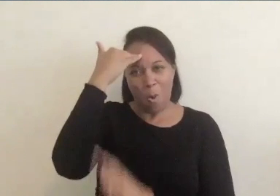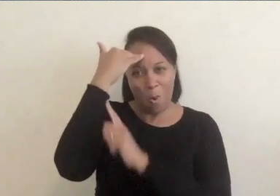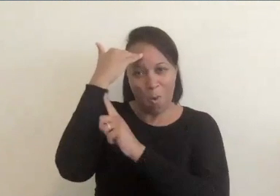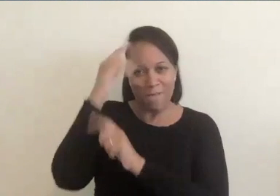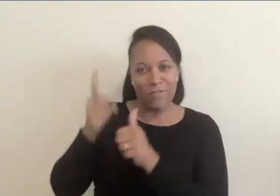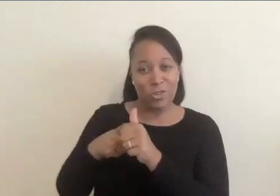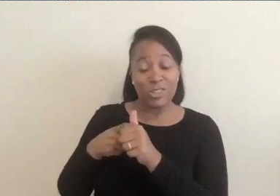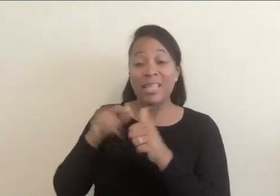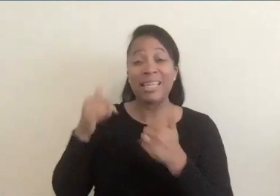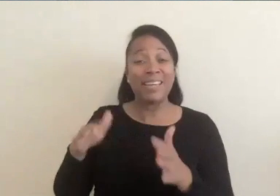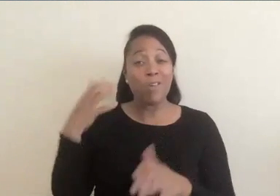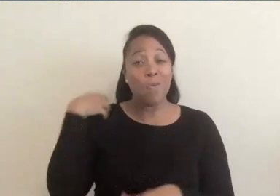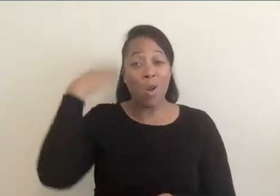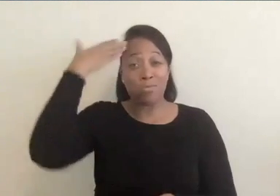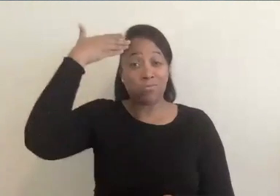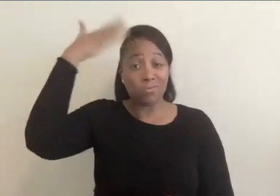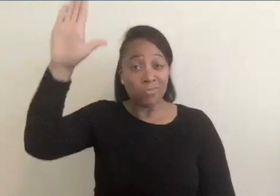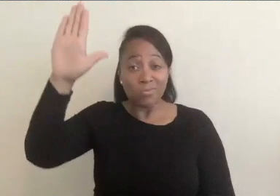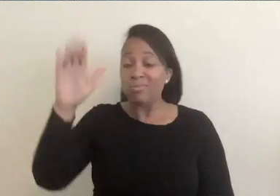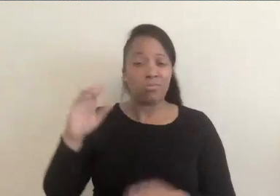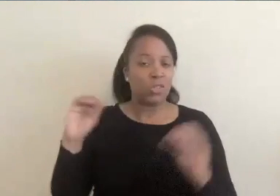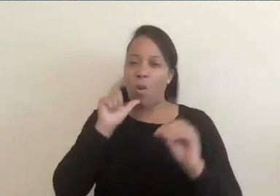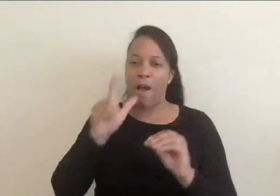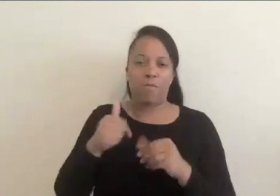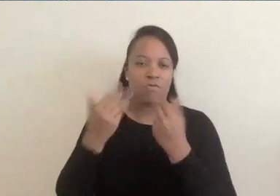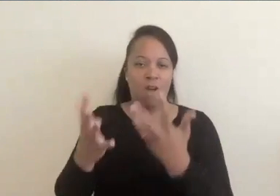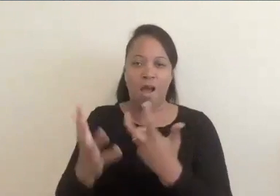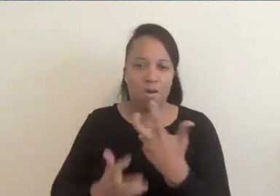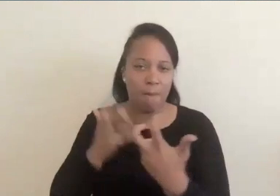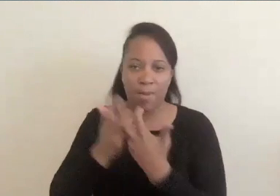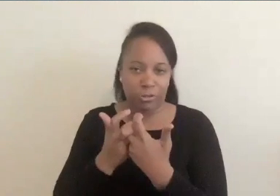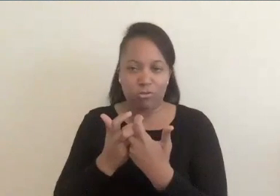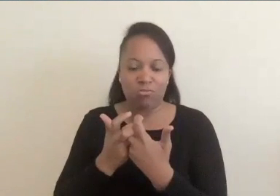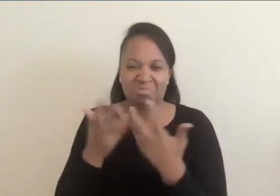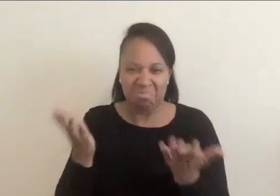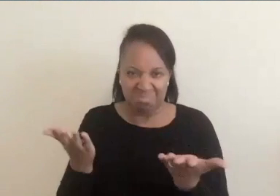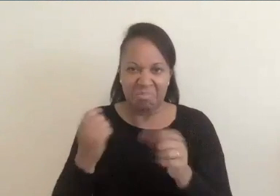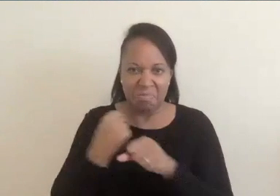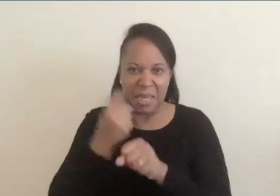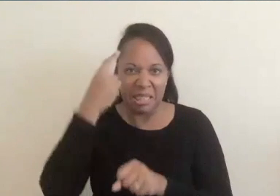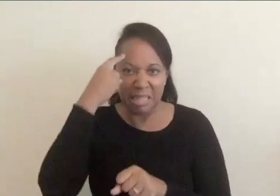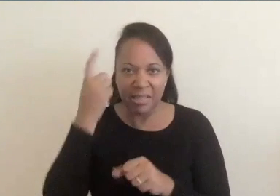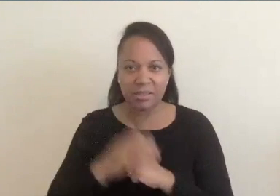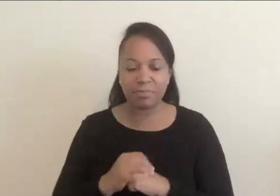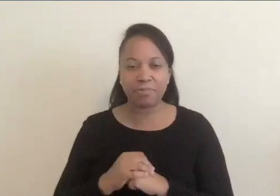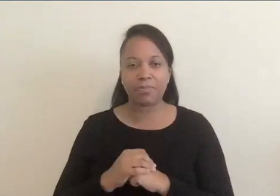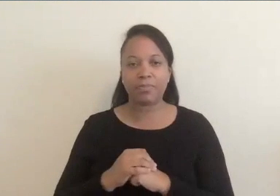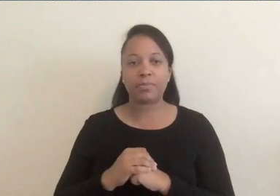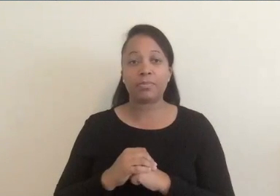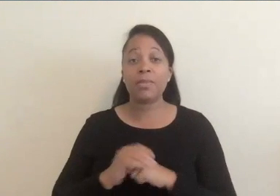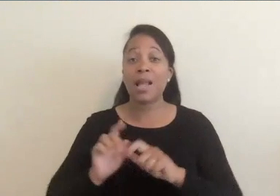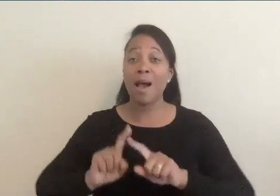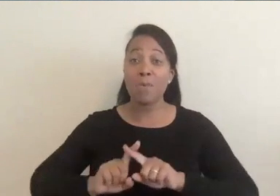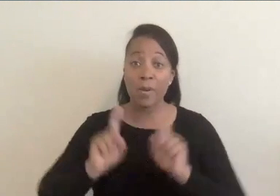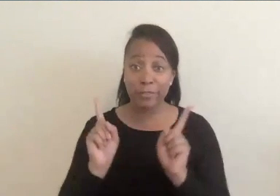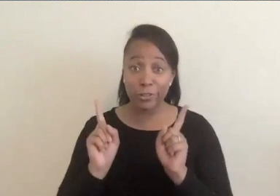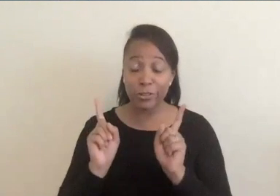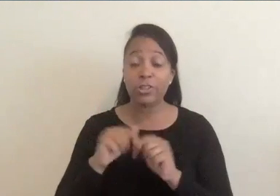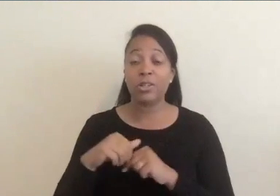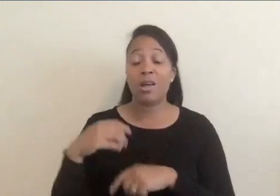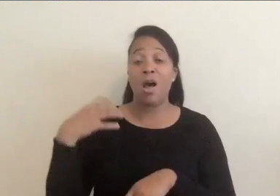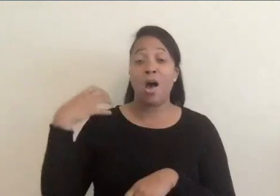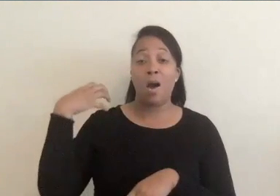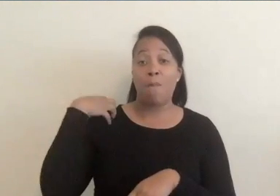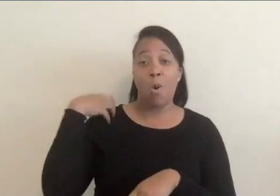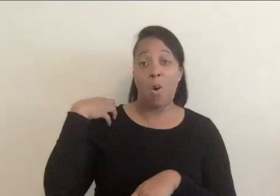it, then the employer cannot provide an accommodation. I think that makes some sense. However, the employer does